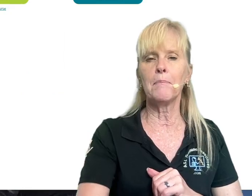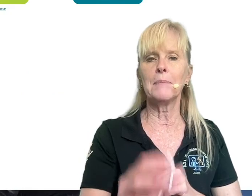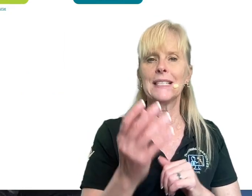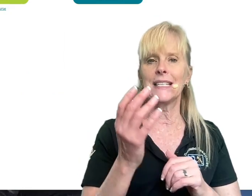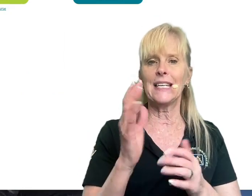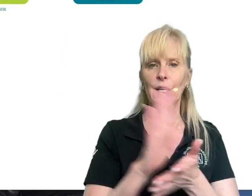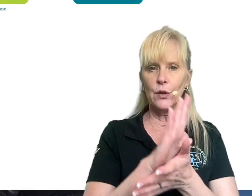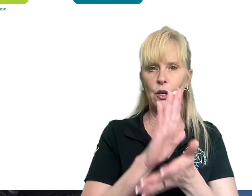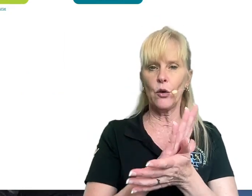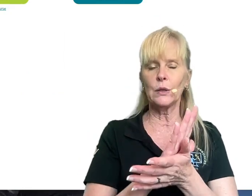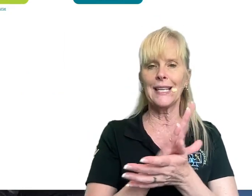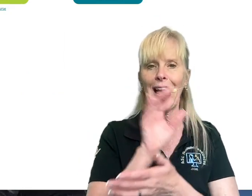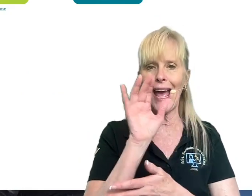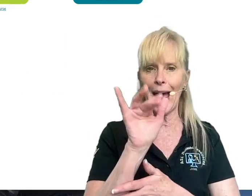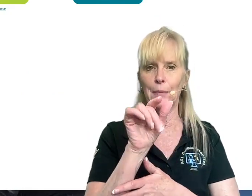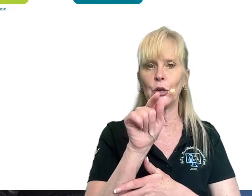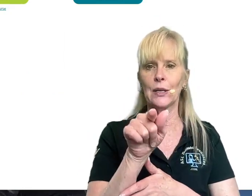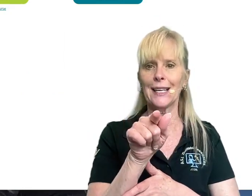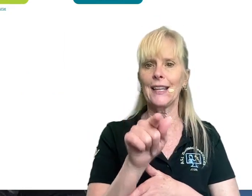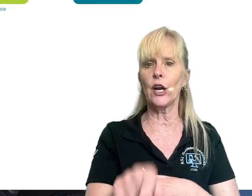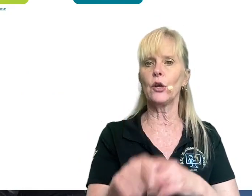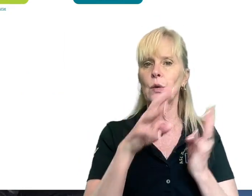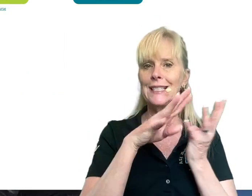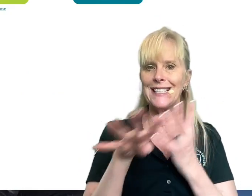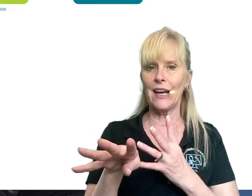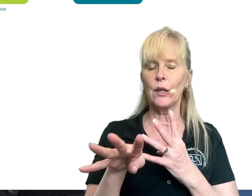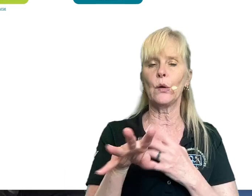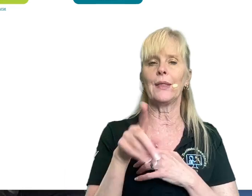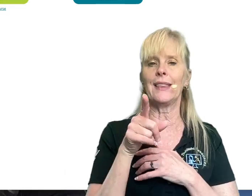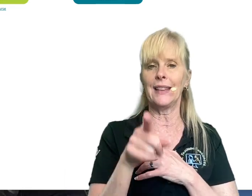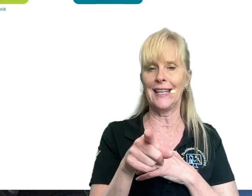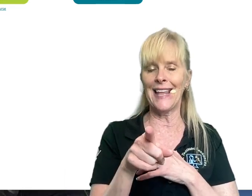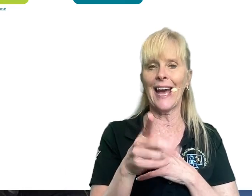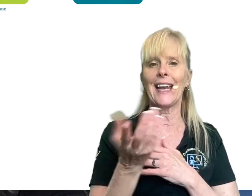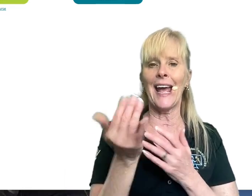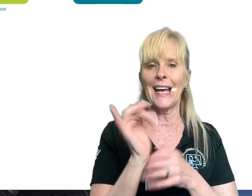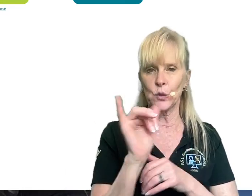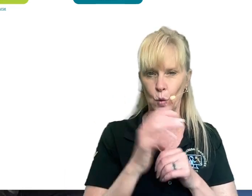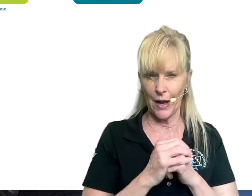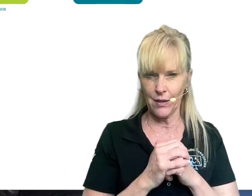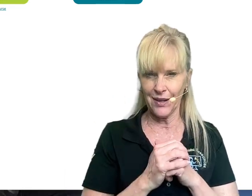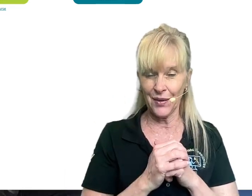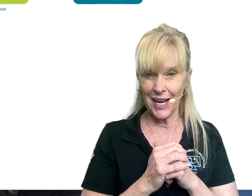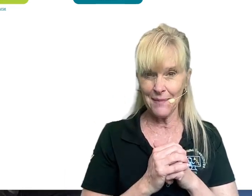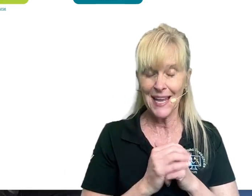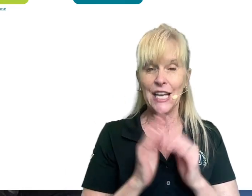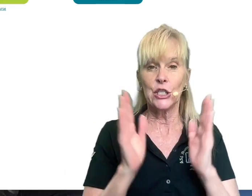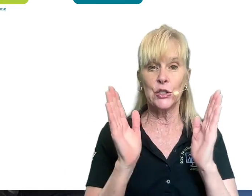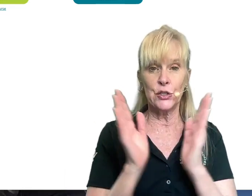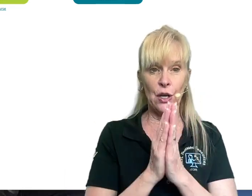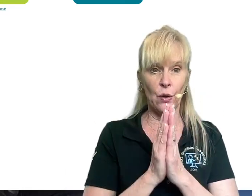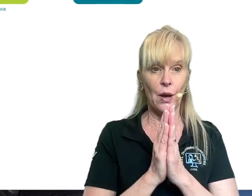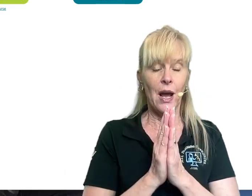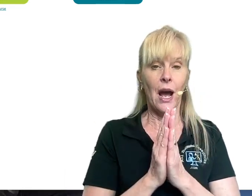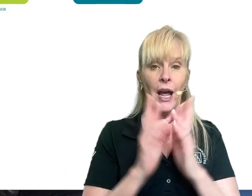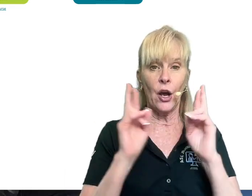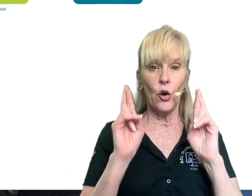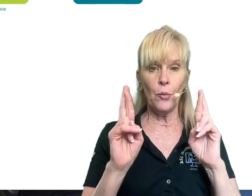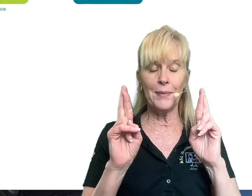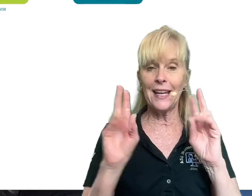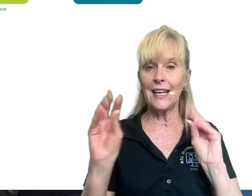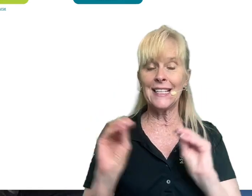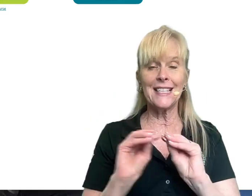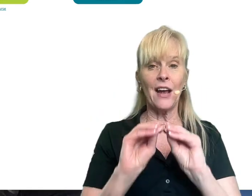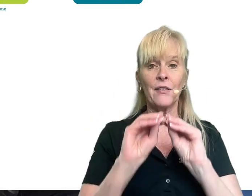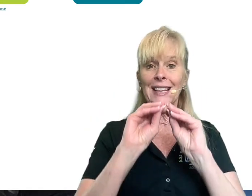your material tab. You click there, you can download that as well. Okay, so I